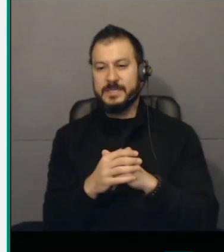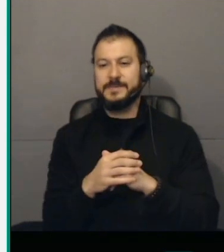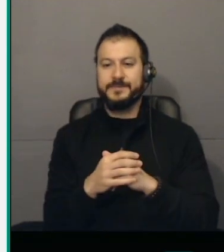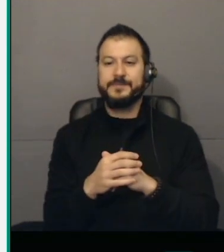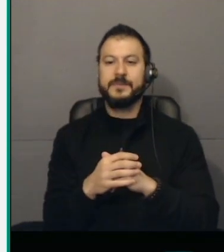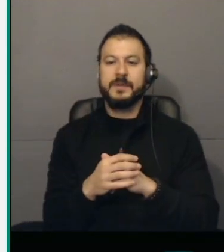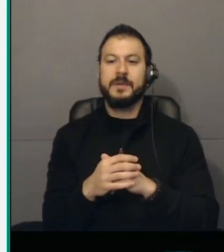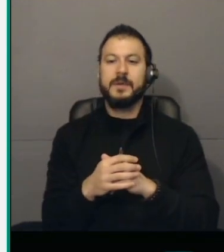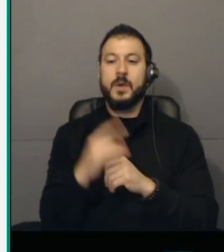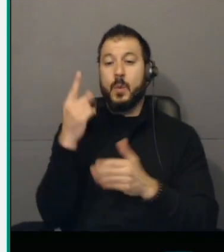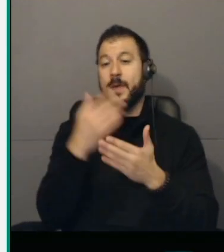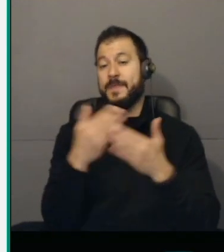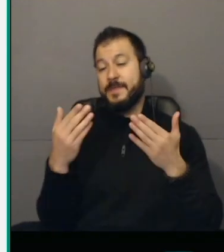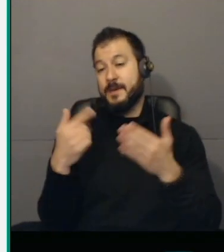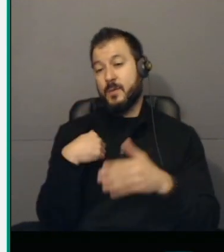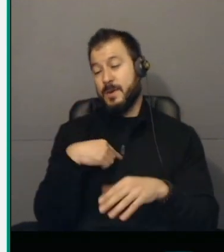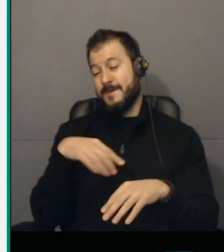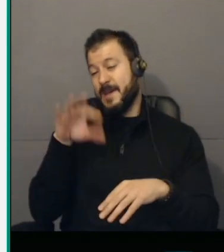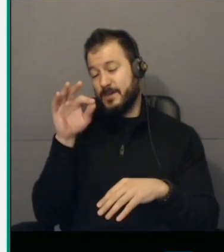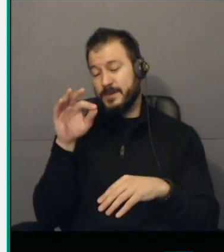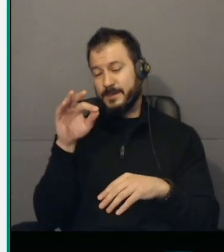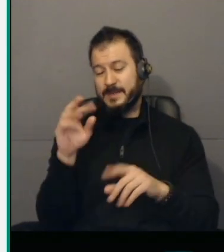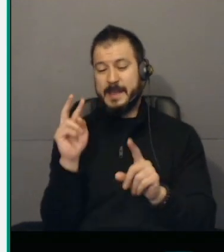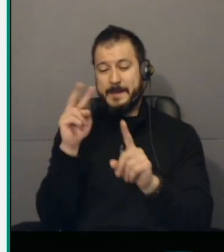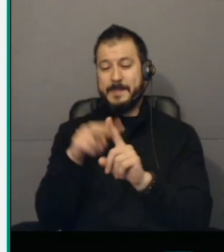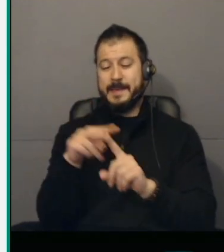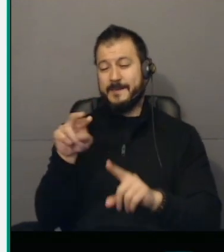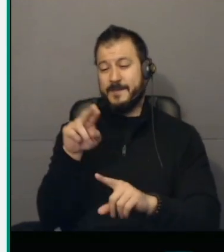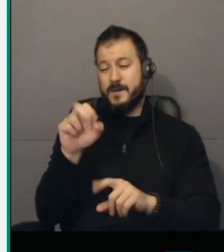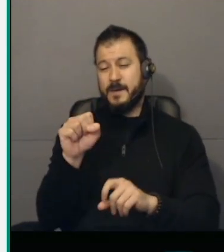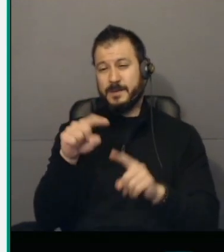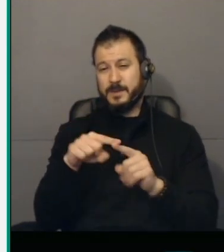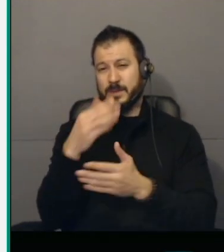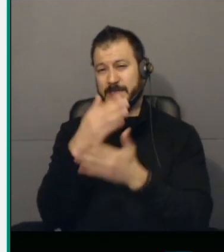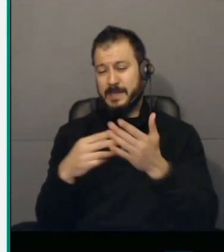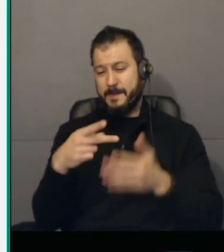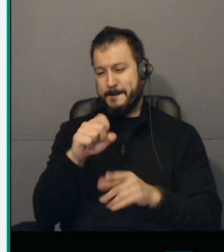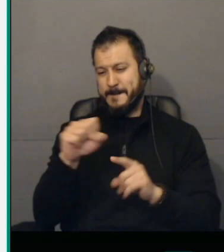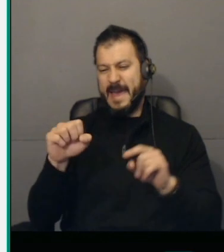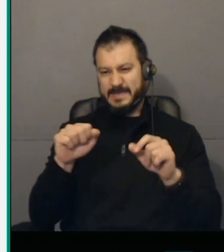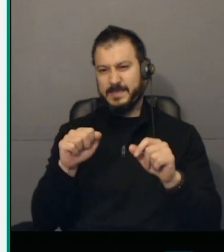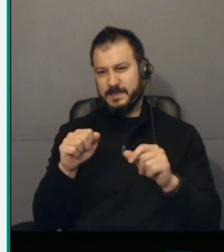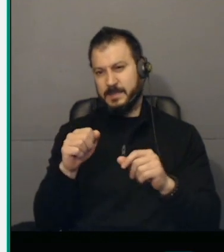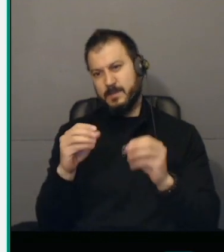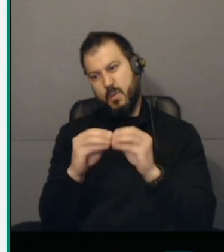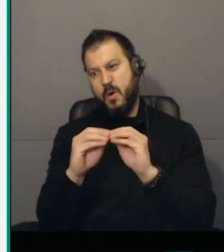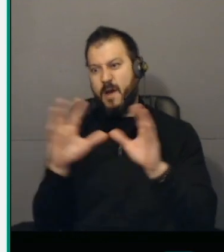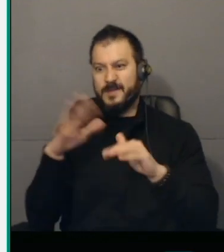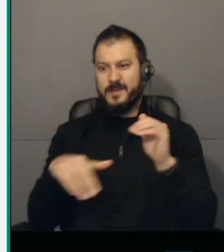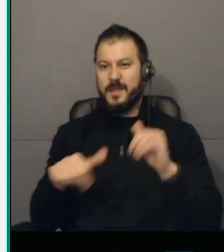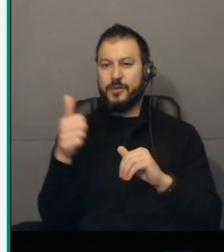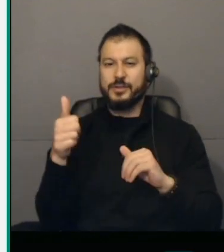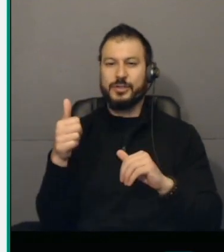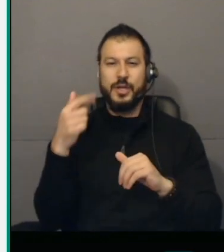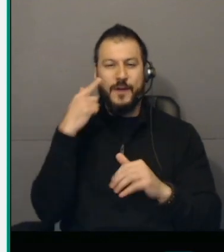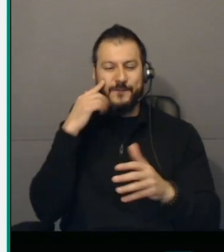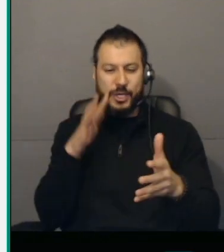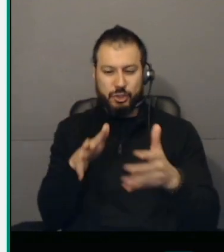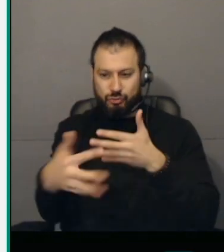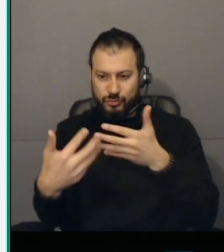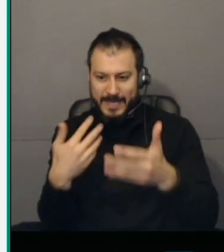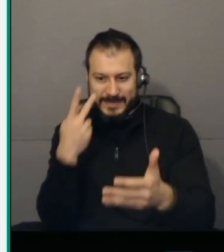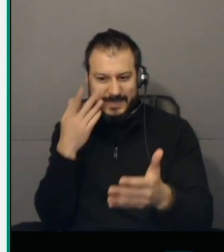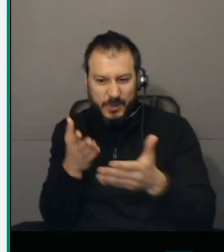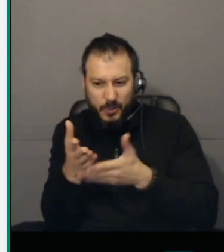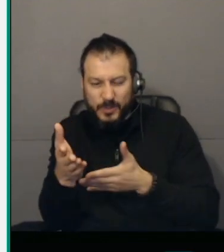One thing we found was that applying to Vrs to some passes is more obvious than others. For example, translucency,